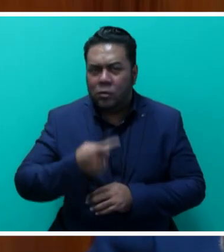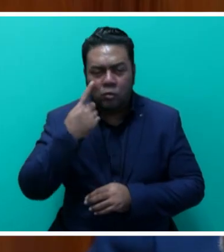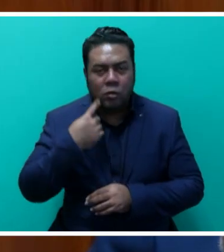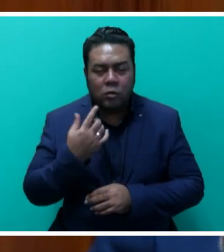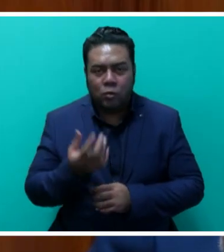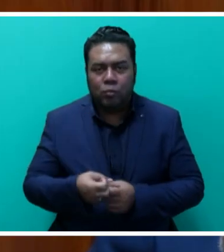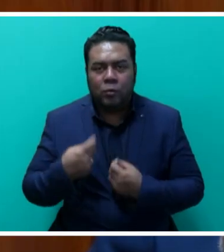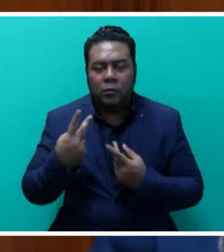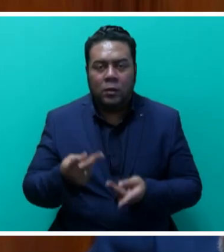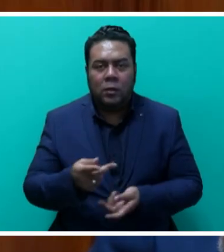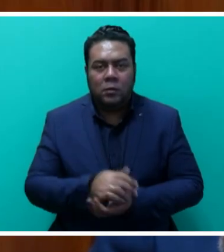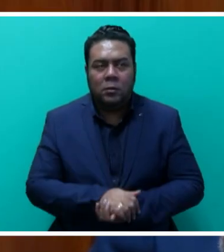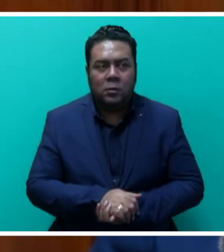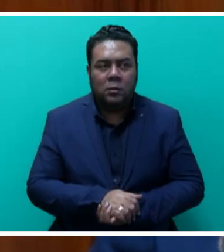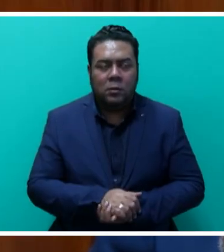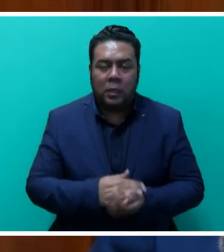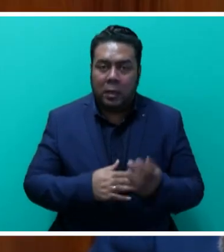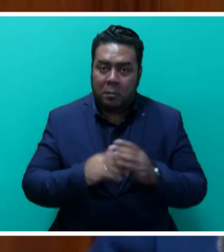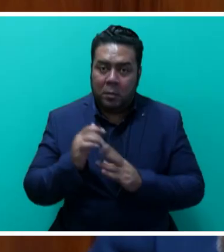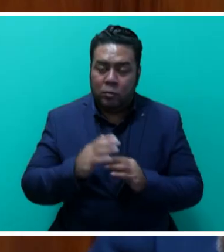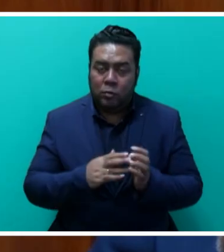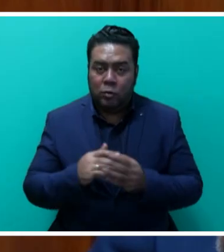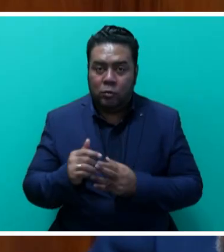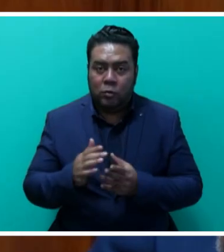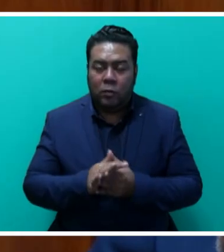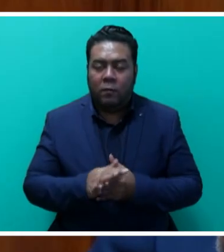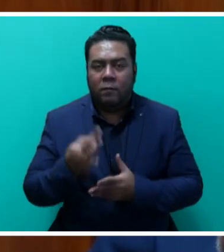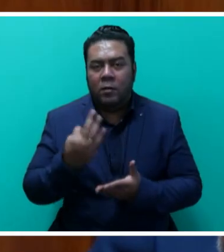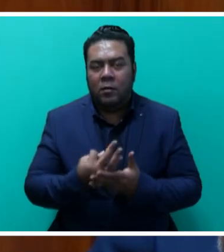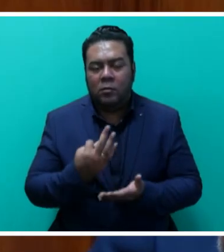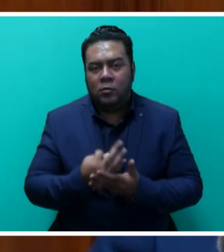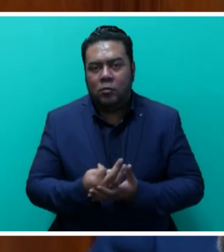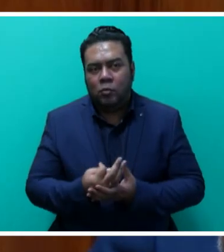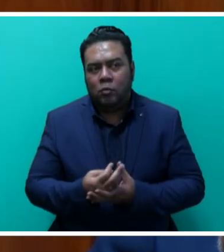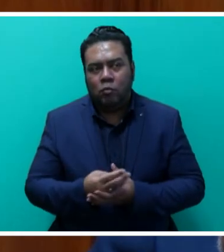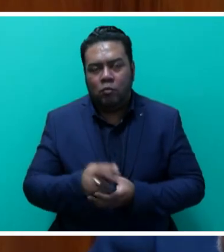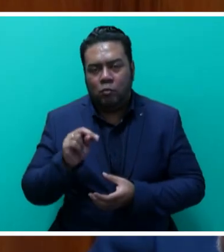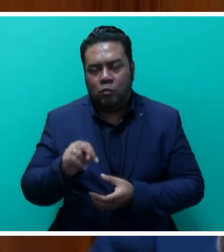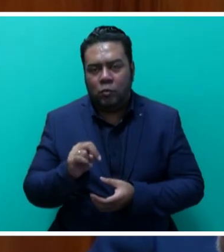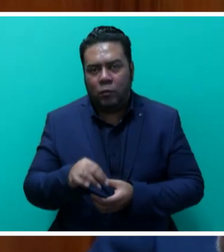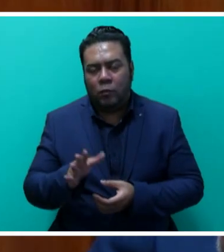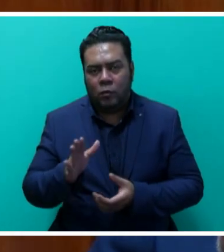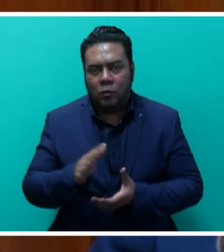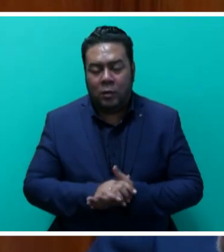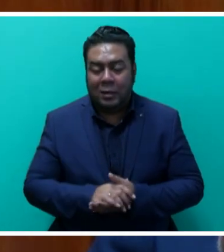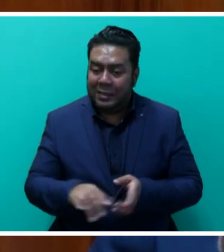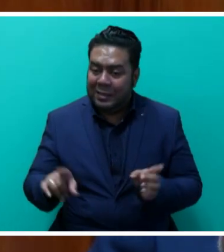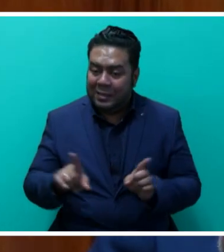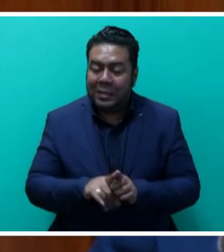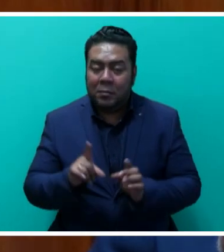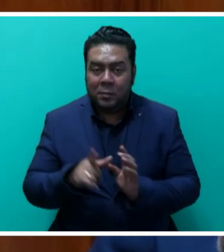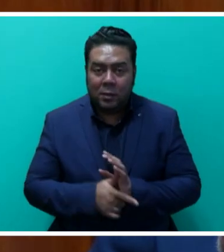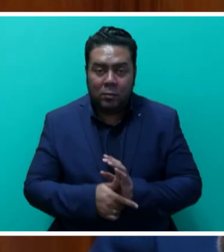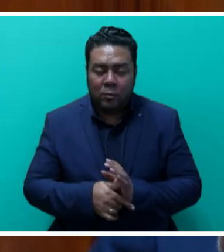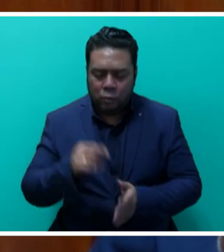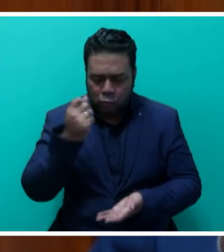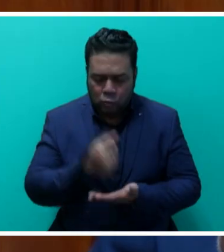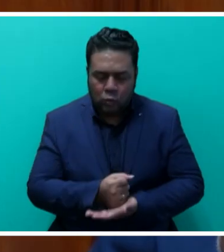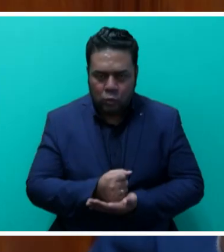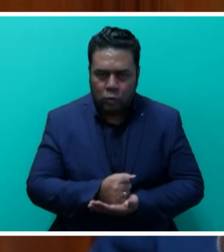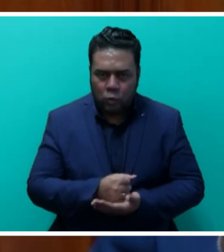provide capacity building on the financial requirements of the grants, at the same time ensuring that these organizations